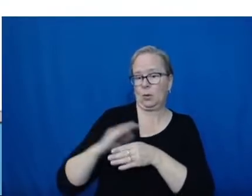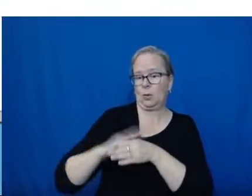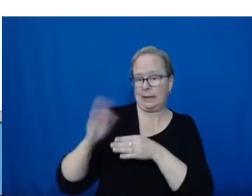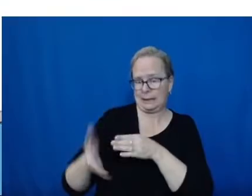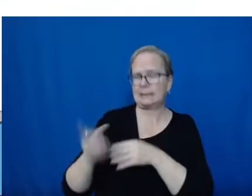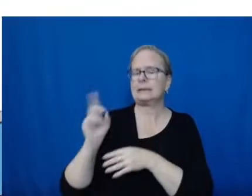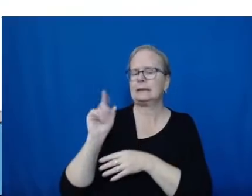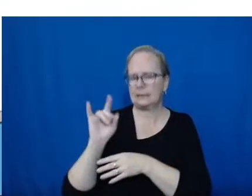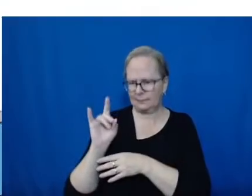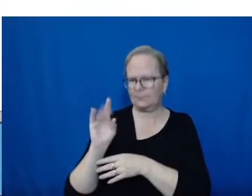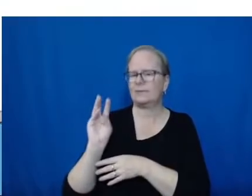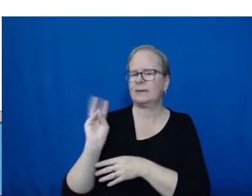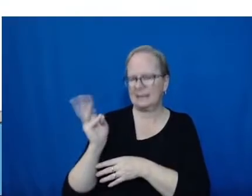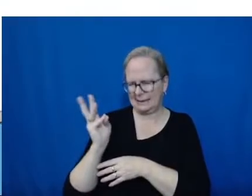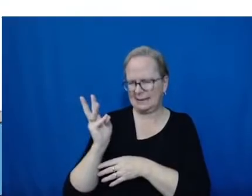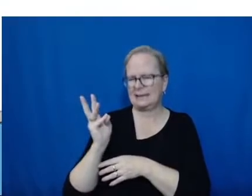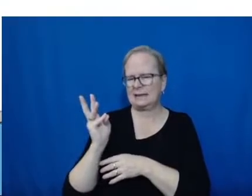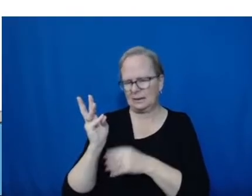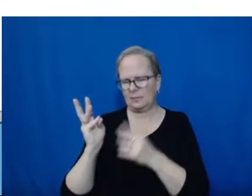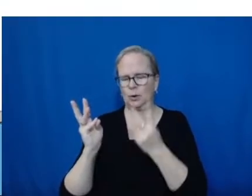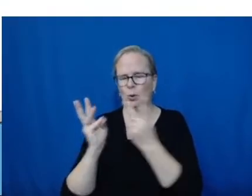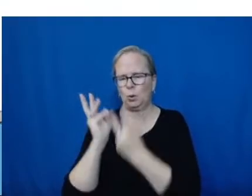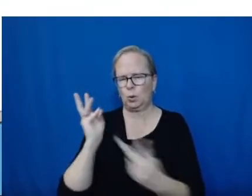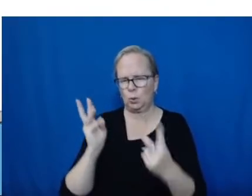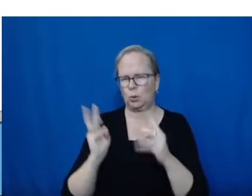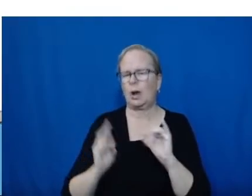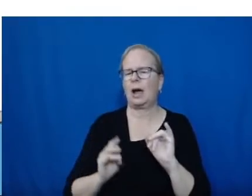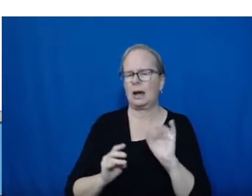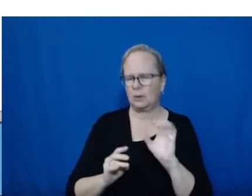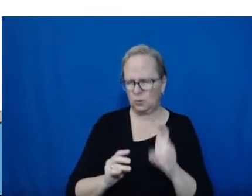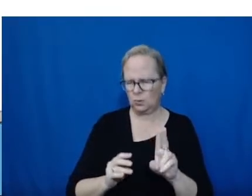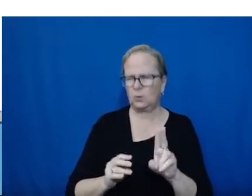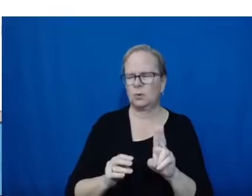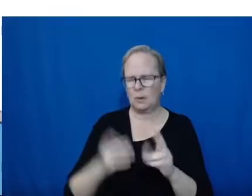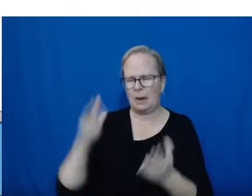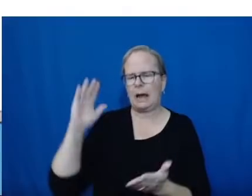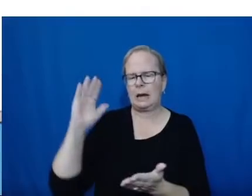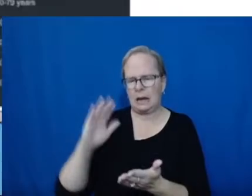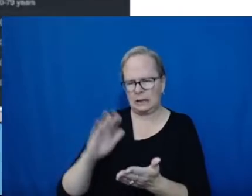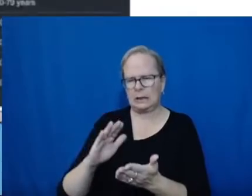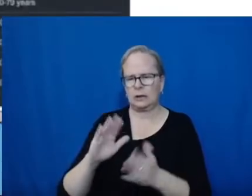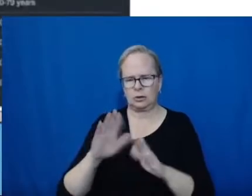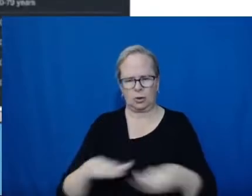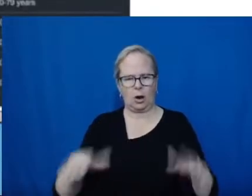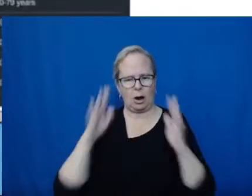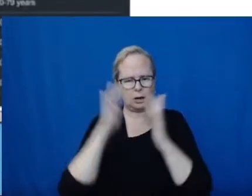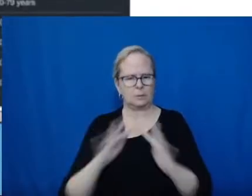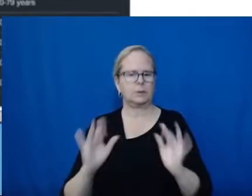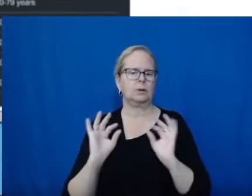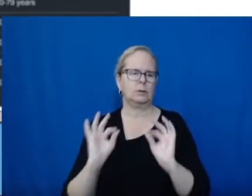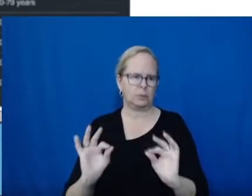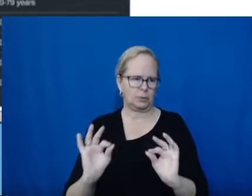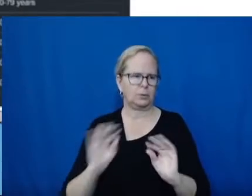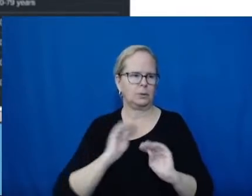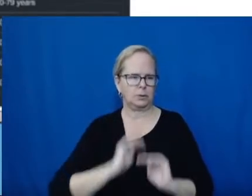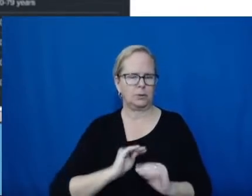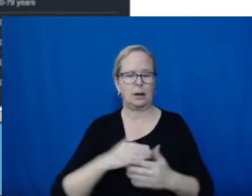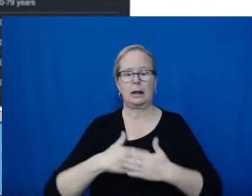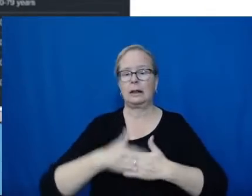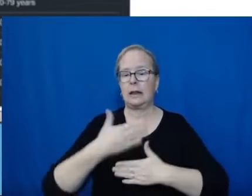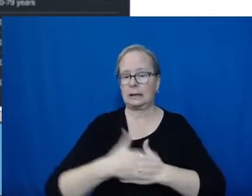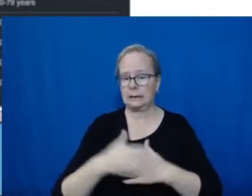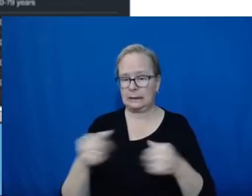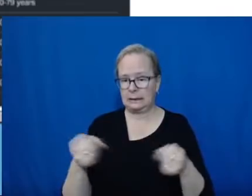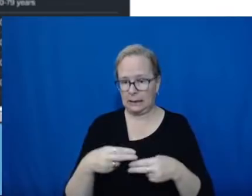2 in the ICU. So this is a nice breather from that. Next slide, please.